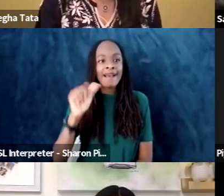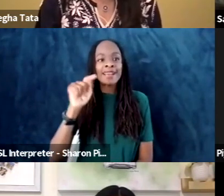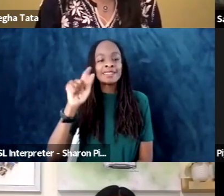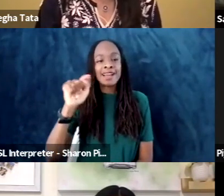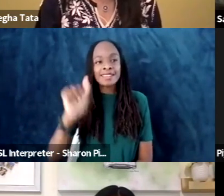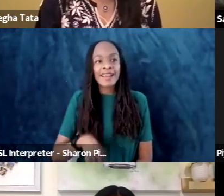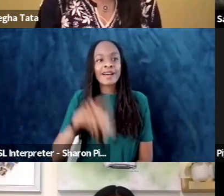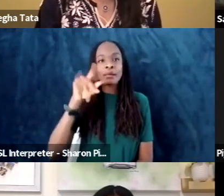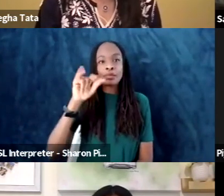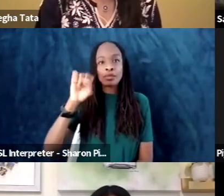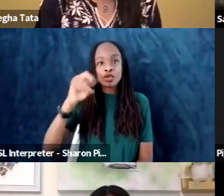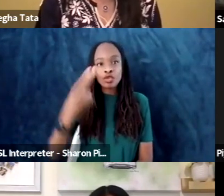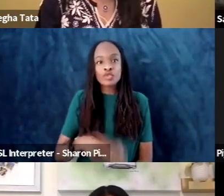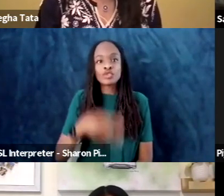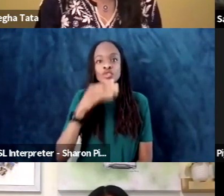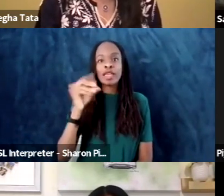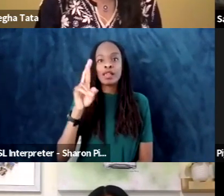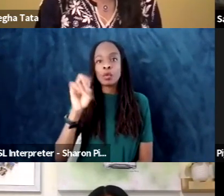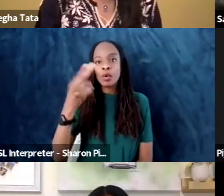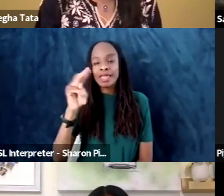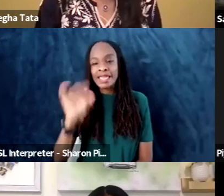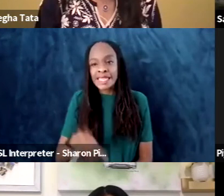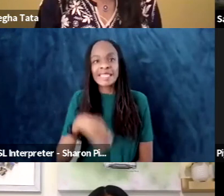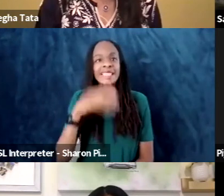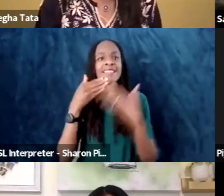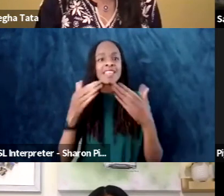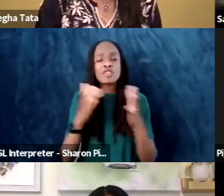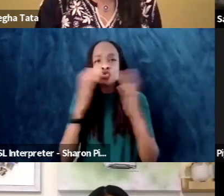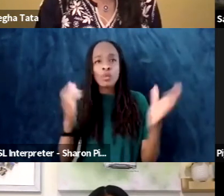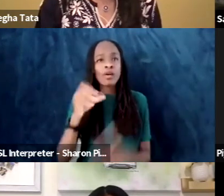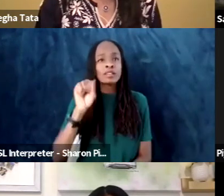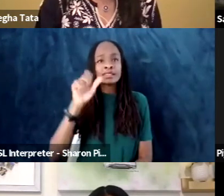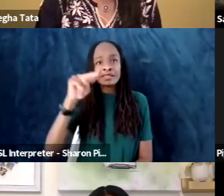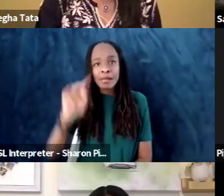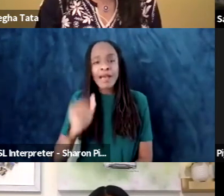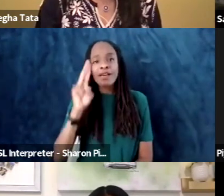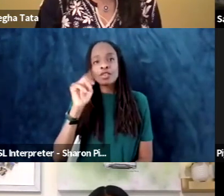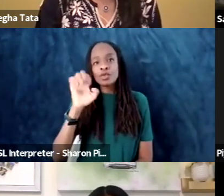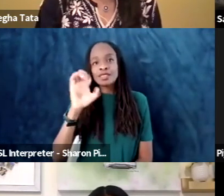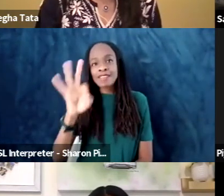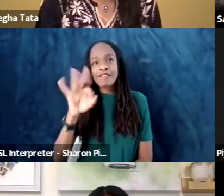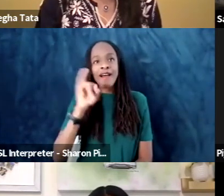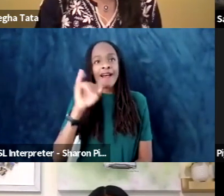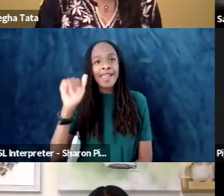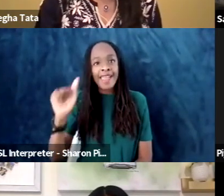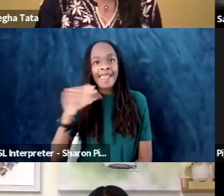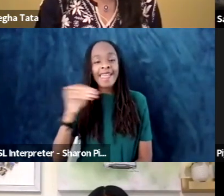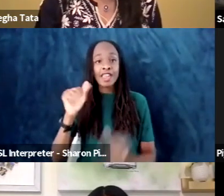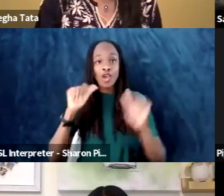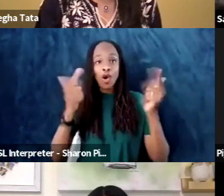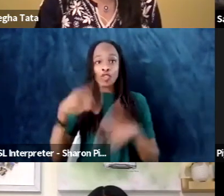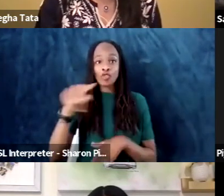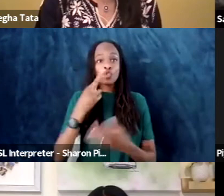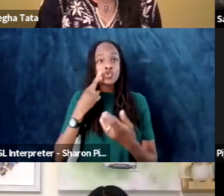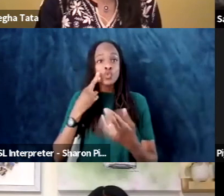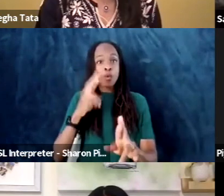Setna Chada, and Rohini Migliani. Thank you so much. Thank you to UNICEF. Thank you to the IAA. And for all of you, the report will be on